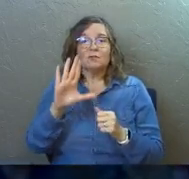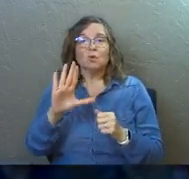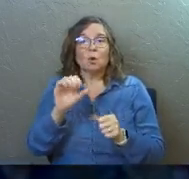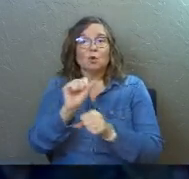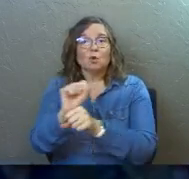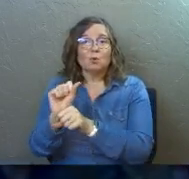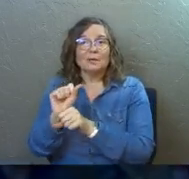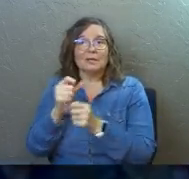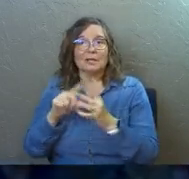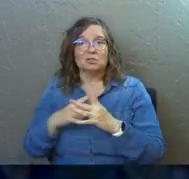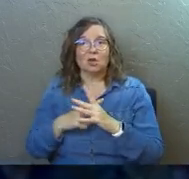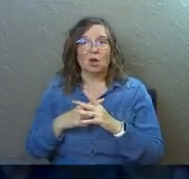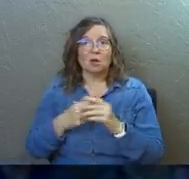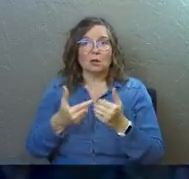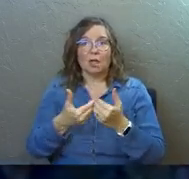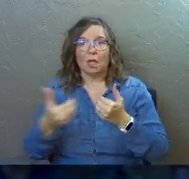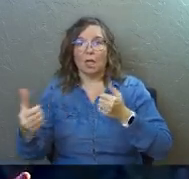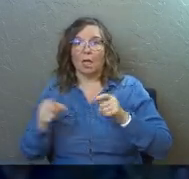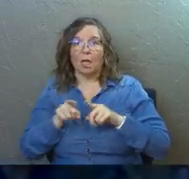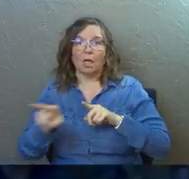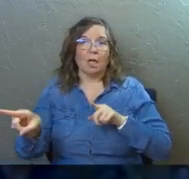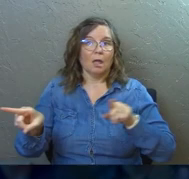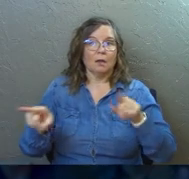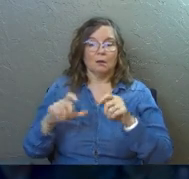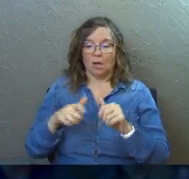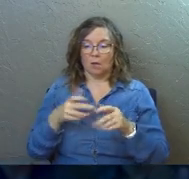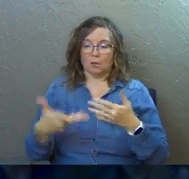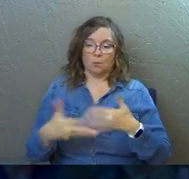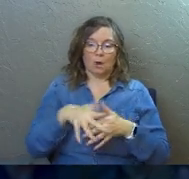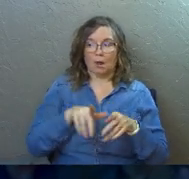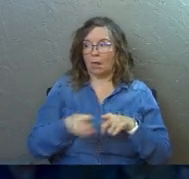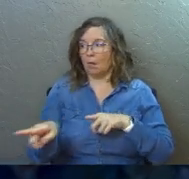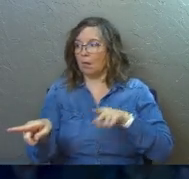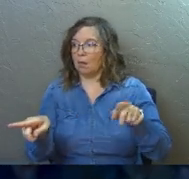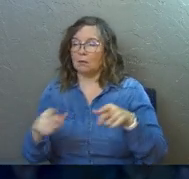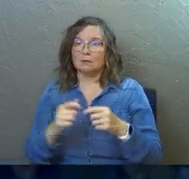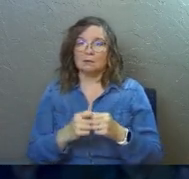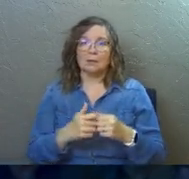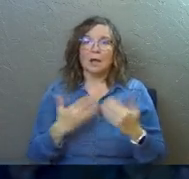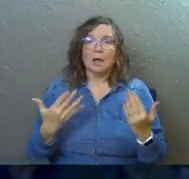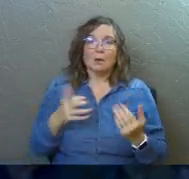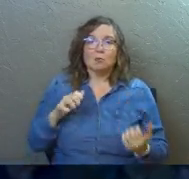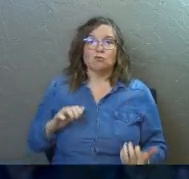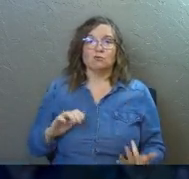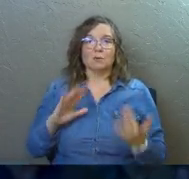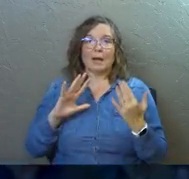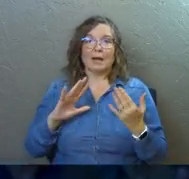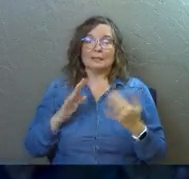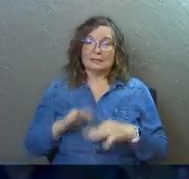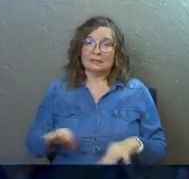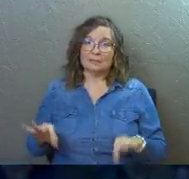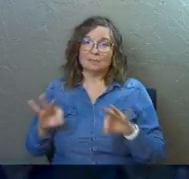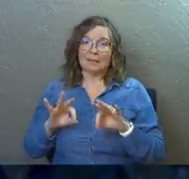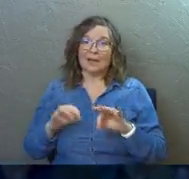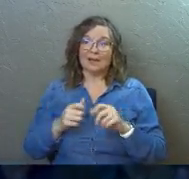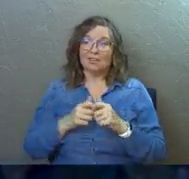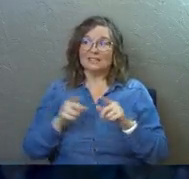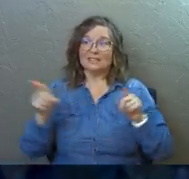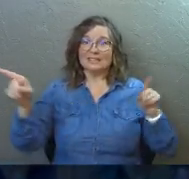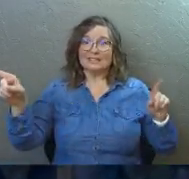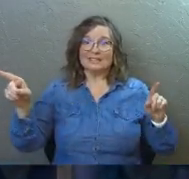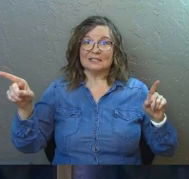your careers can start to pull you apart. Other priorities can start to pull you apart. Presence matters. Distance makes